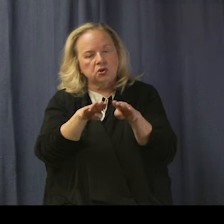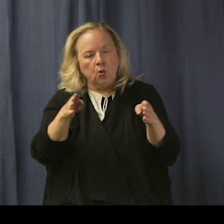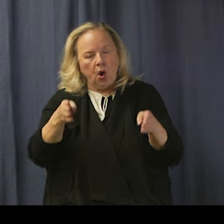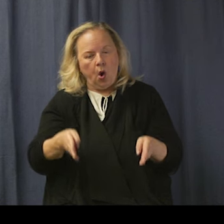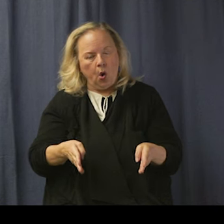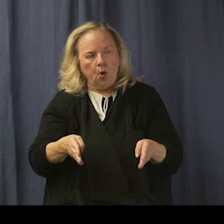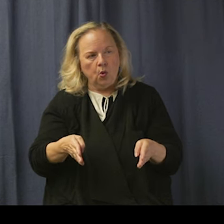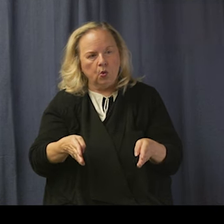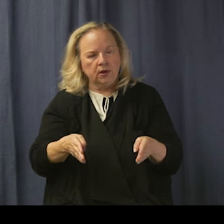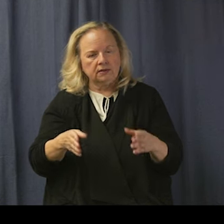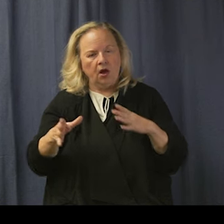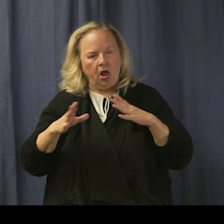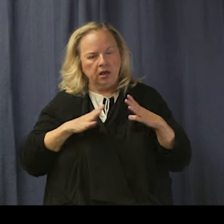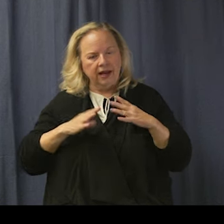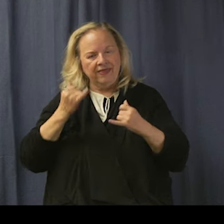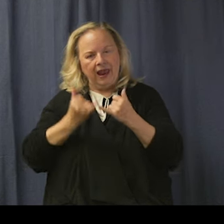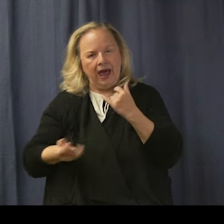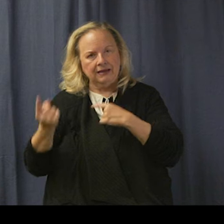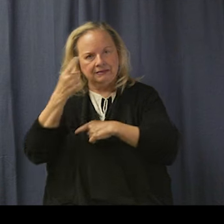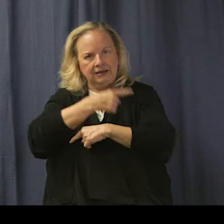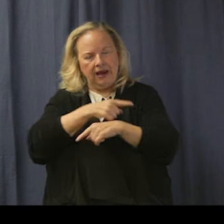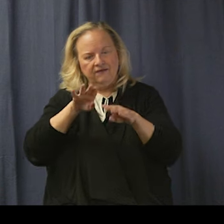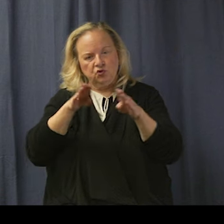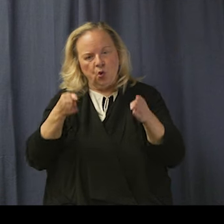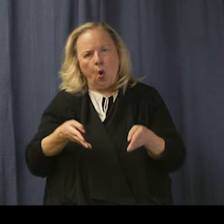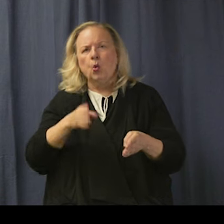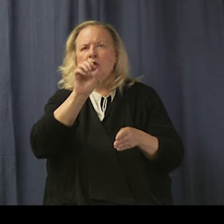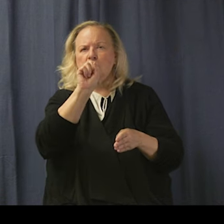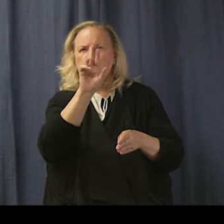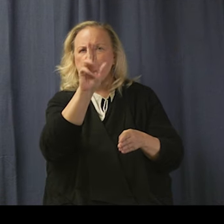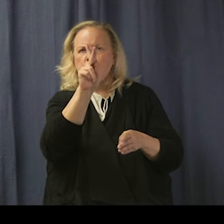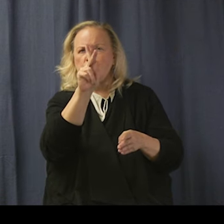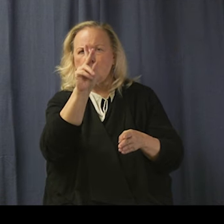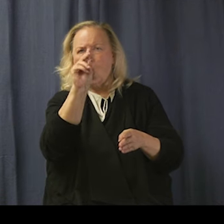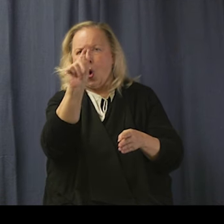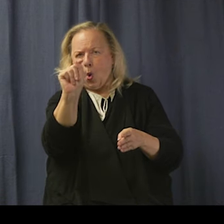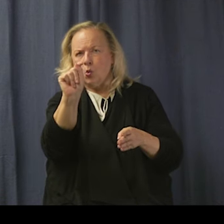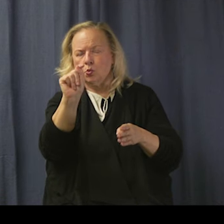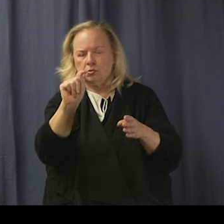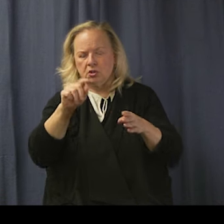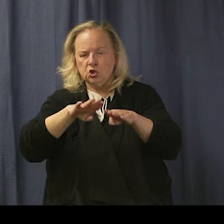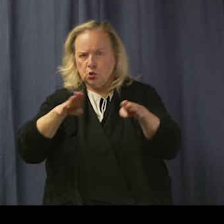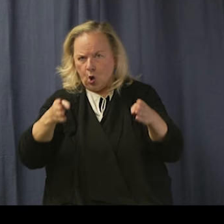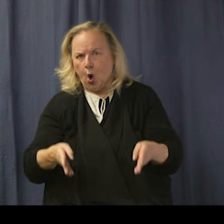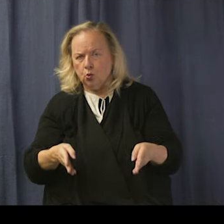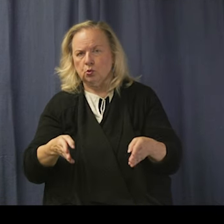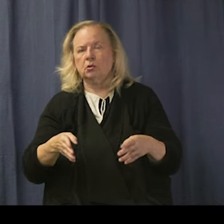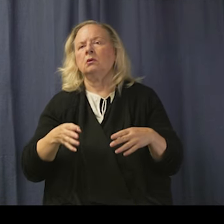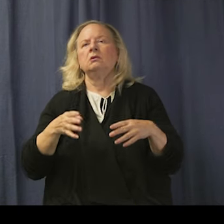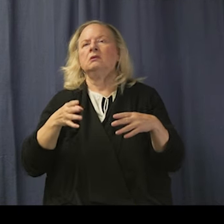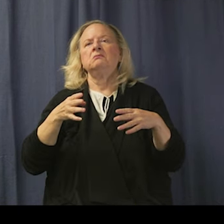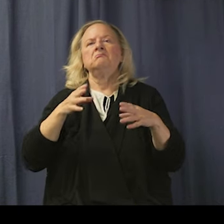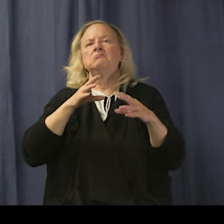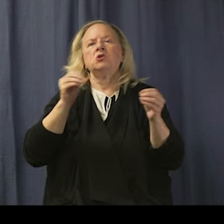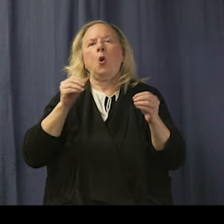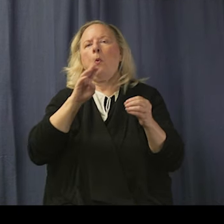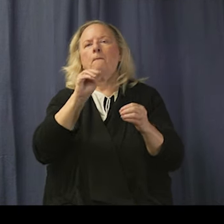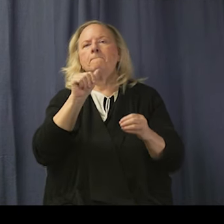a holiday and the last day of Sukkot is a holiday. So the offices will be closed, so there's no manna